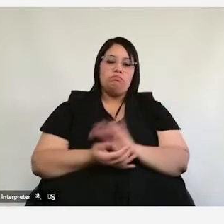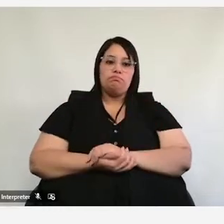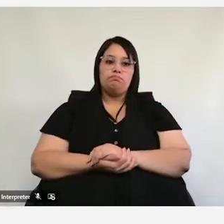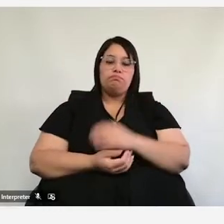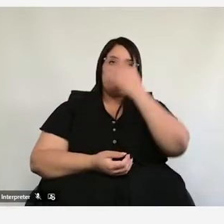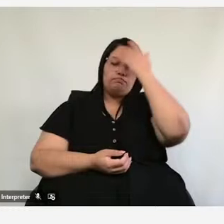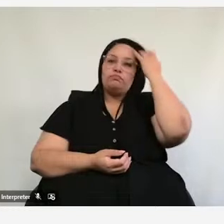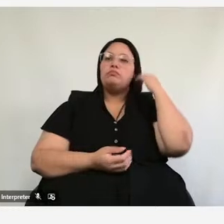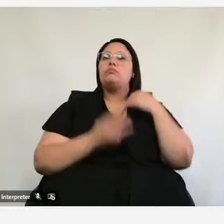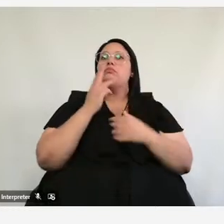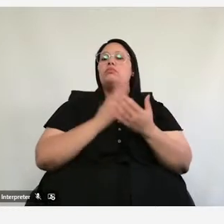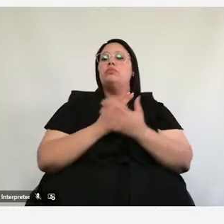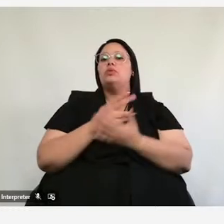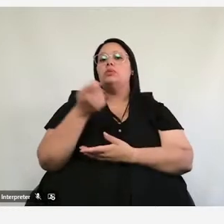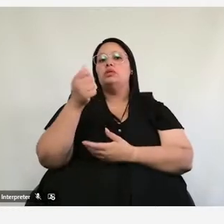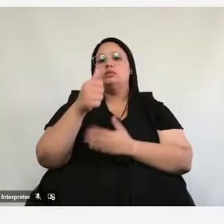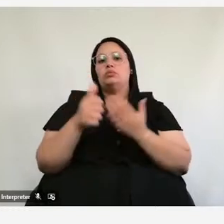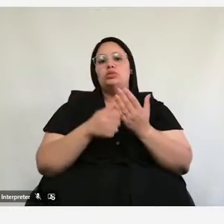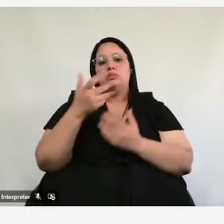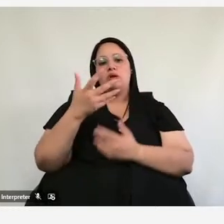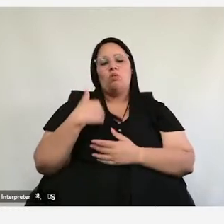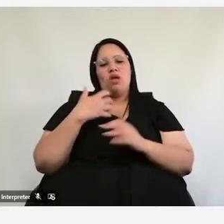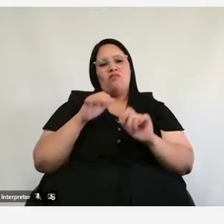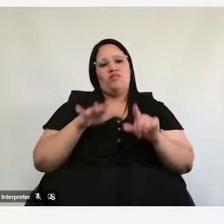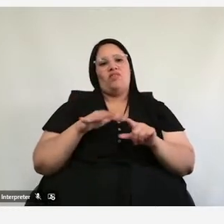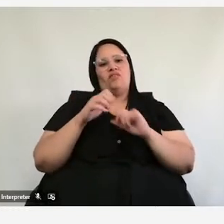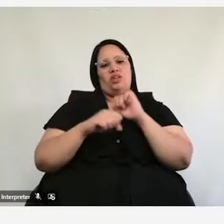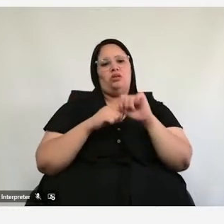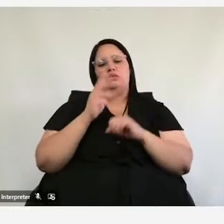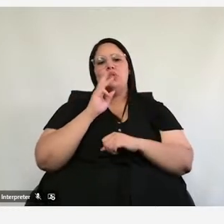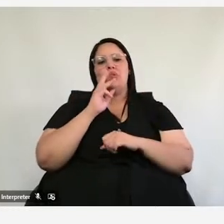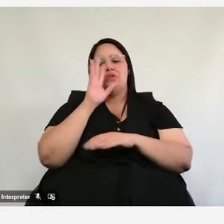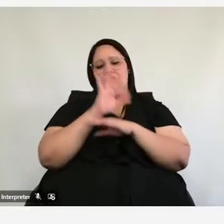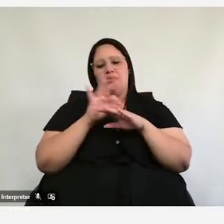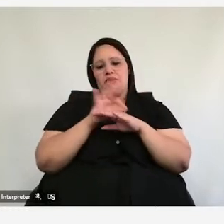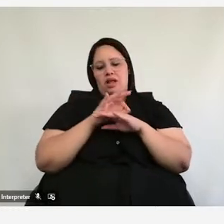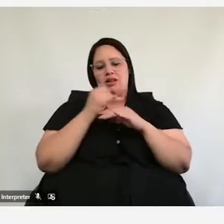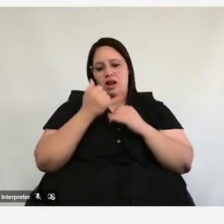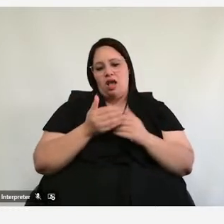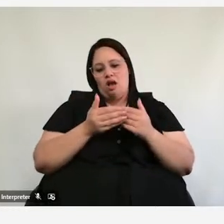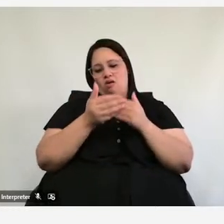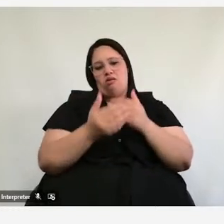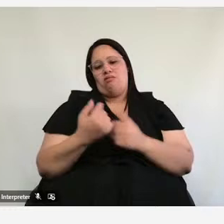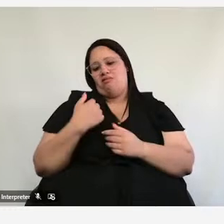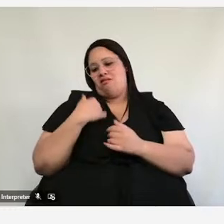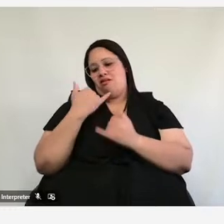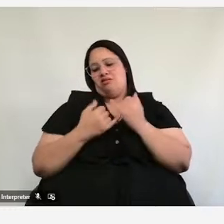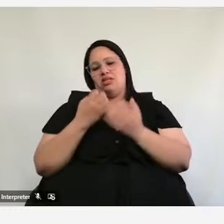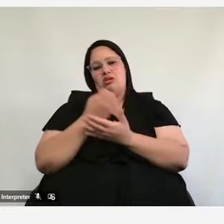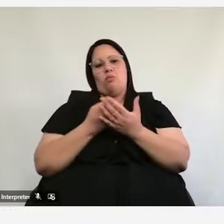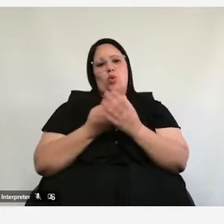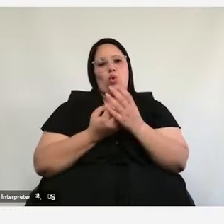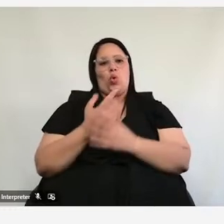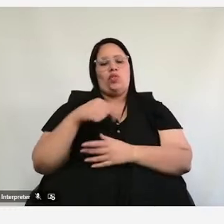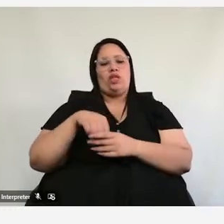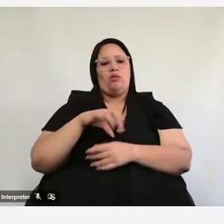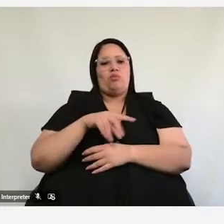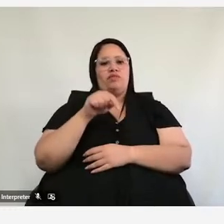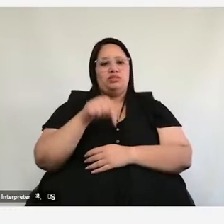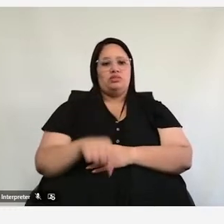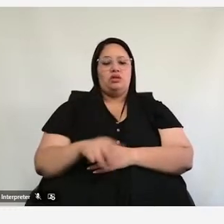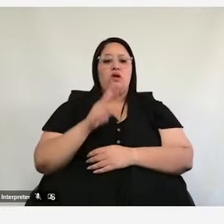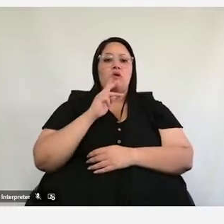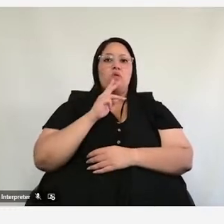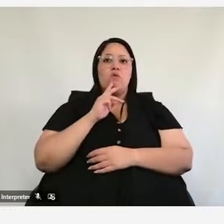Honourable Deputy Speaker, ons het 15 jaar waterplan wat kyk na populasie en ekonomiese groei in hierdie provinsie. Waterbronne